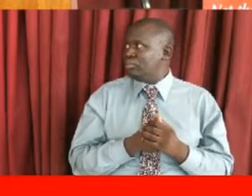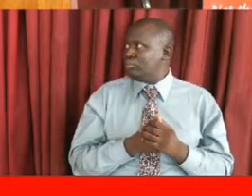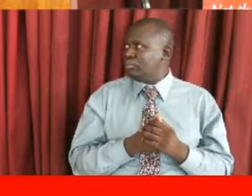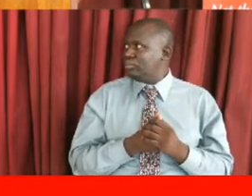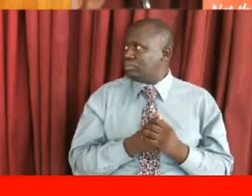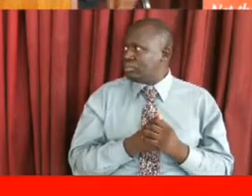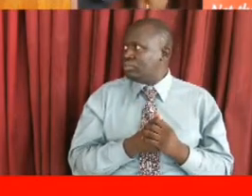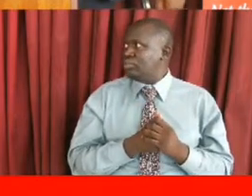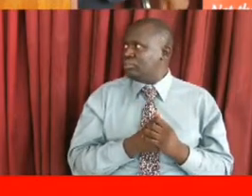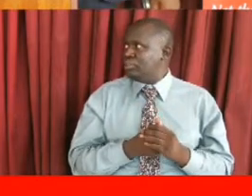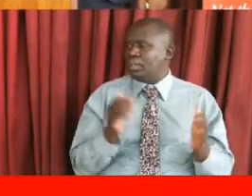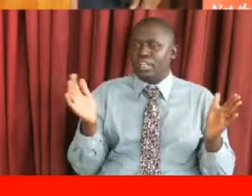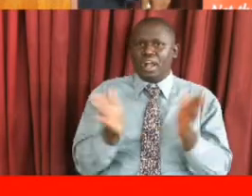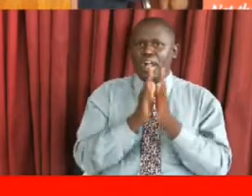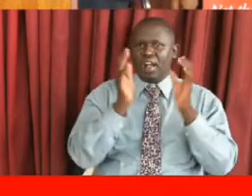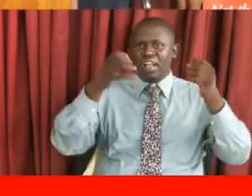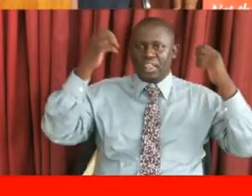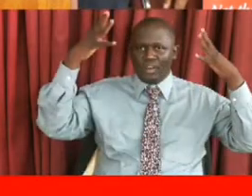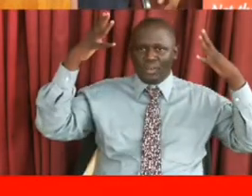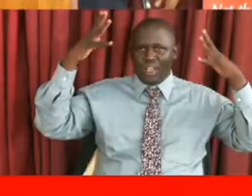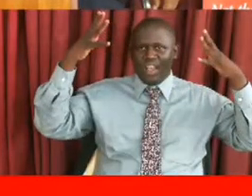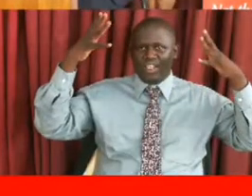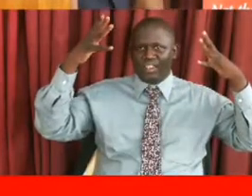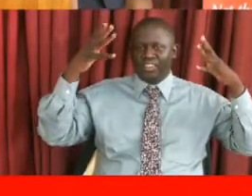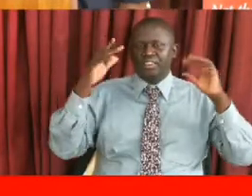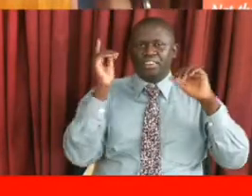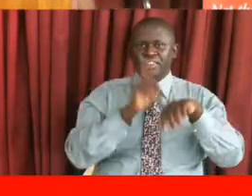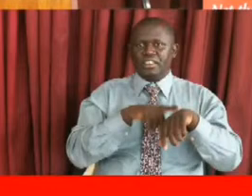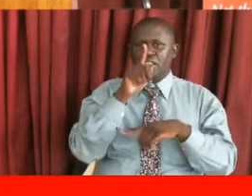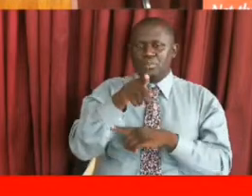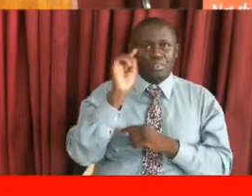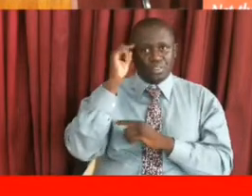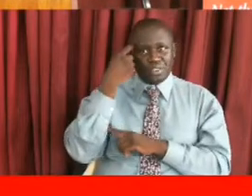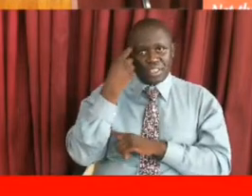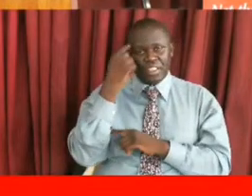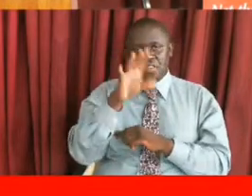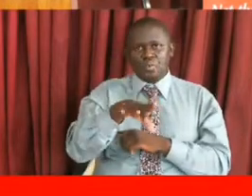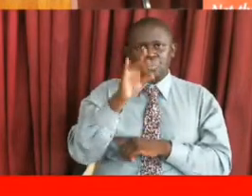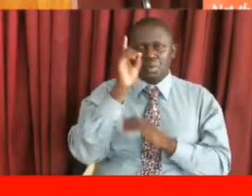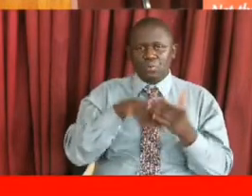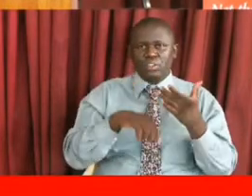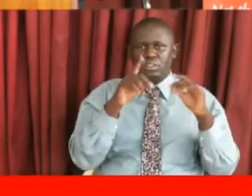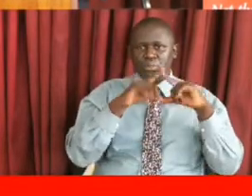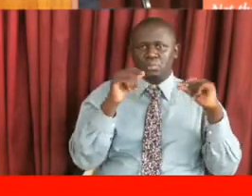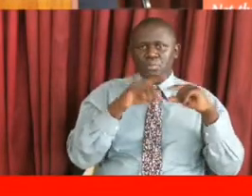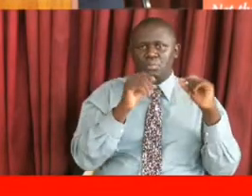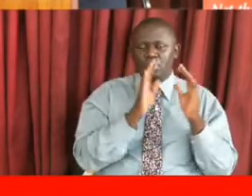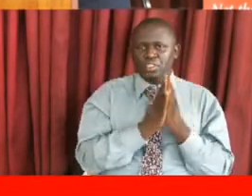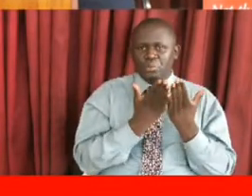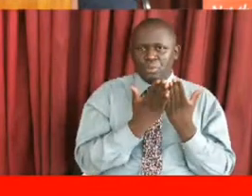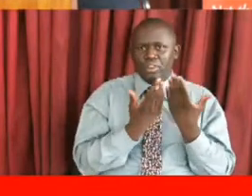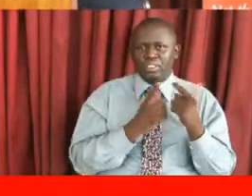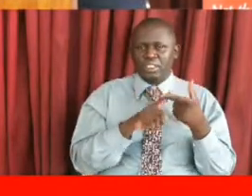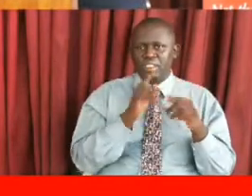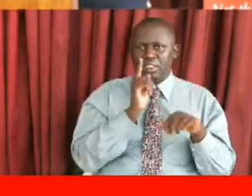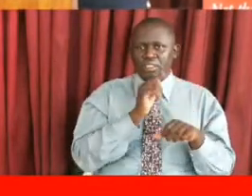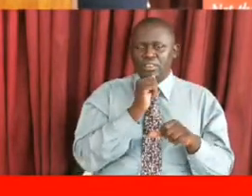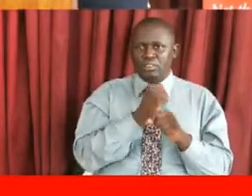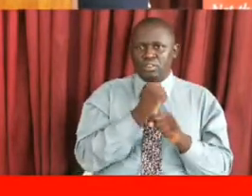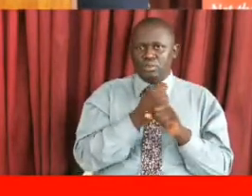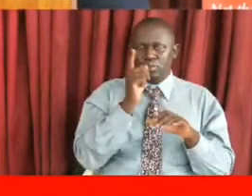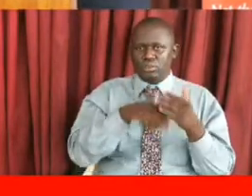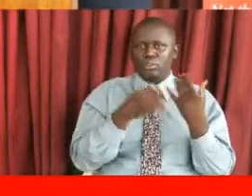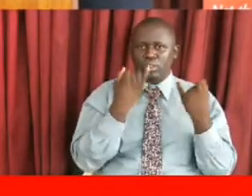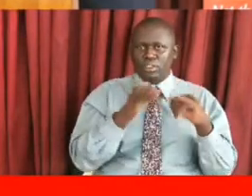here halelujah amen so when you pick up a message book to read you are trying to increase